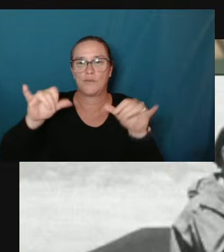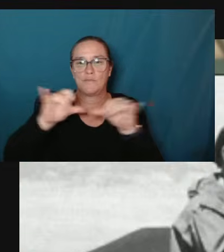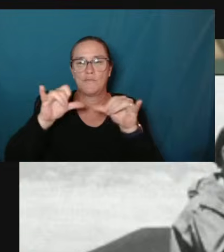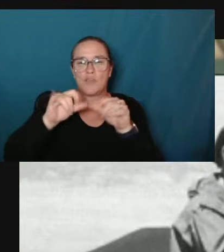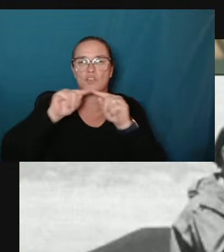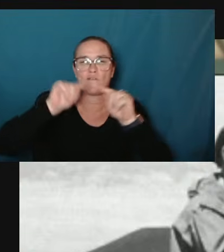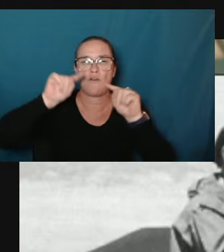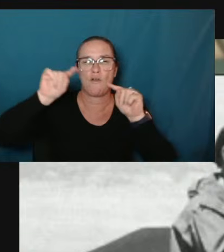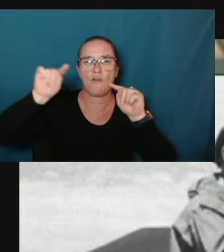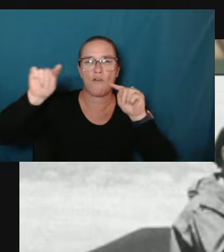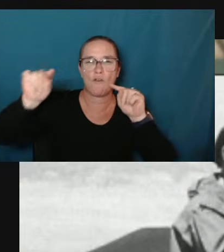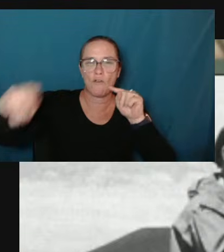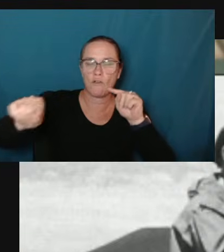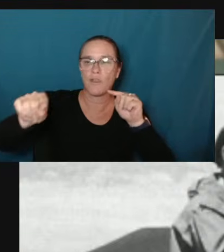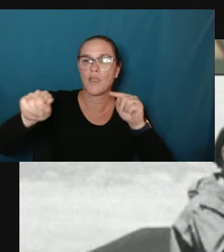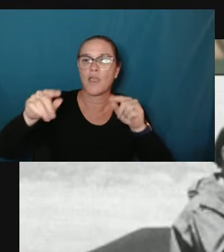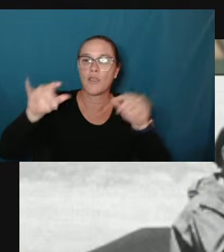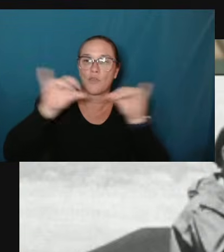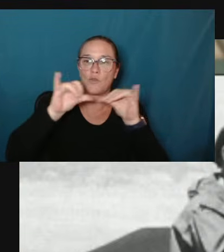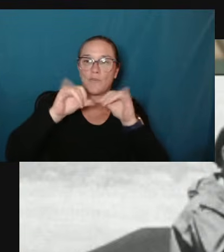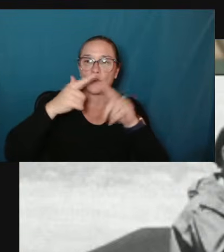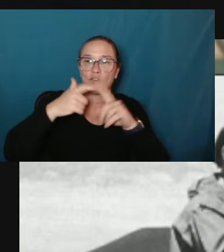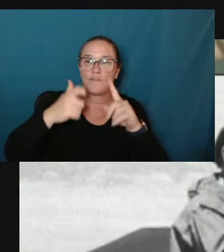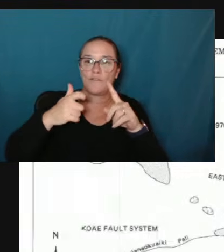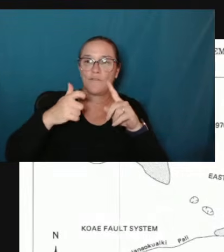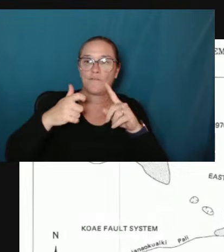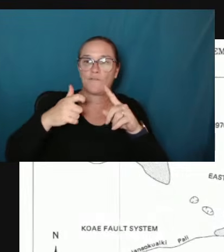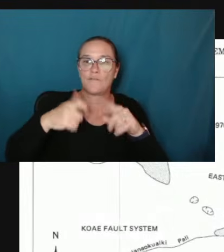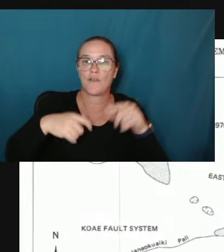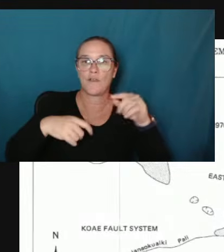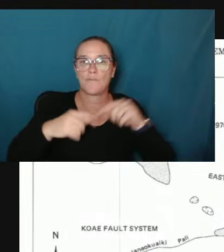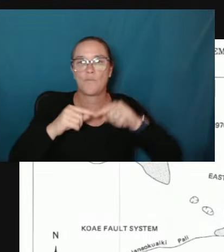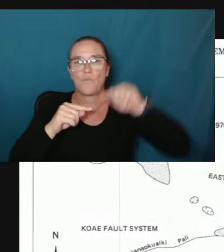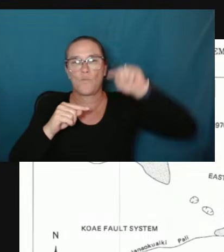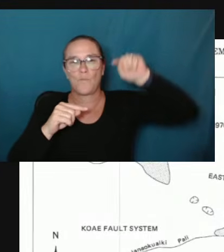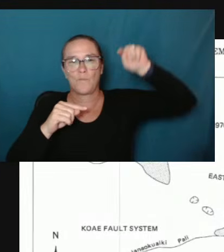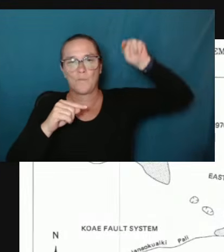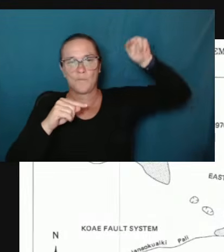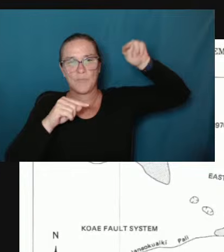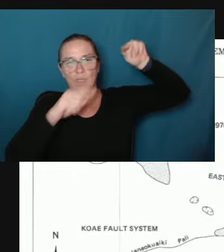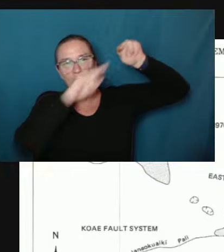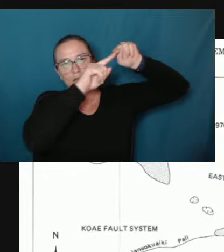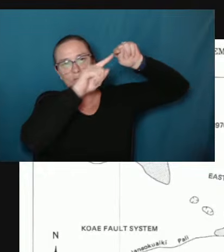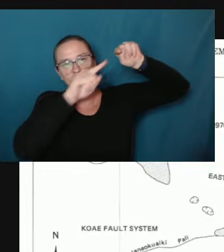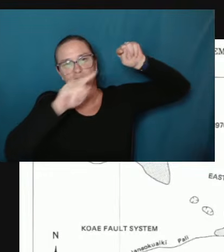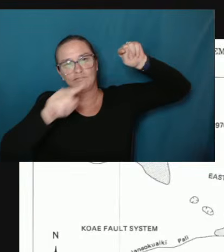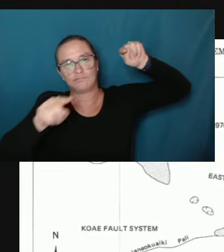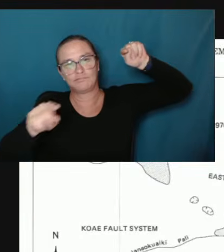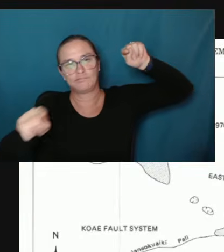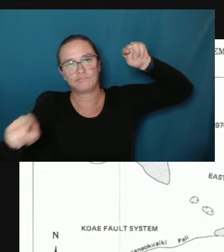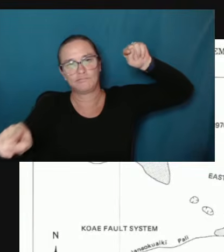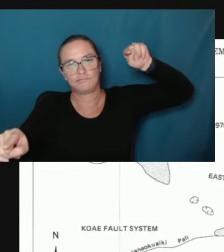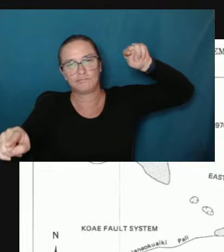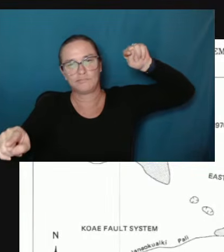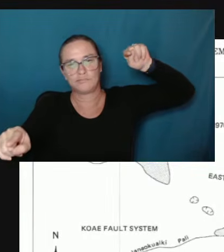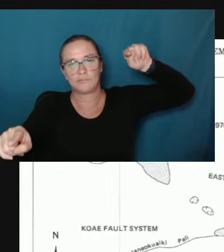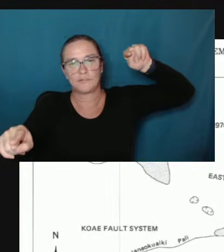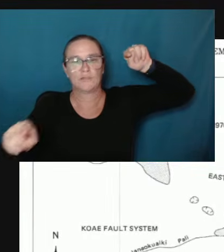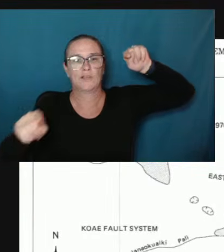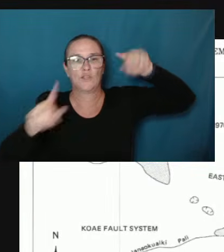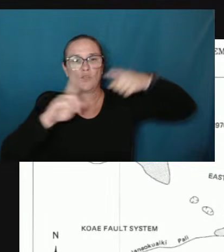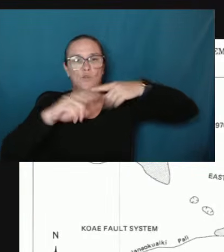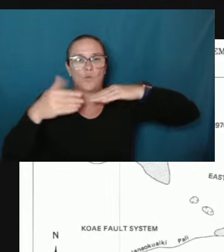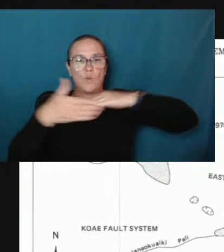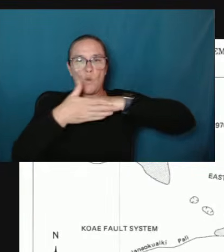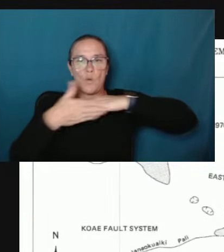distances, and they would measure from the top of Helena Poly all the way down to the coastline, including Halapē and